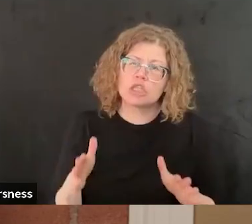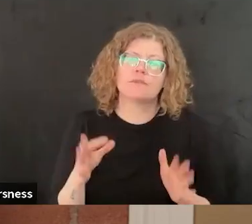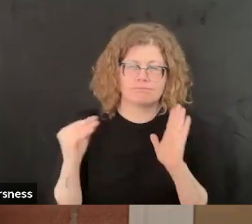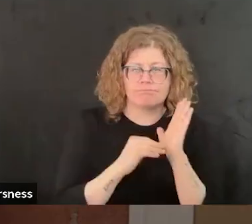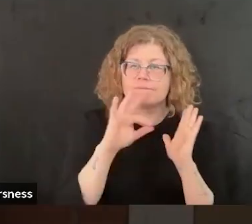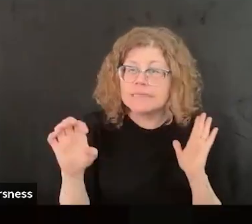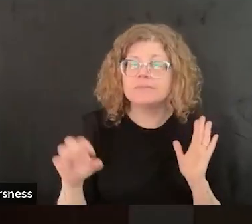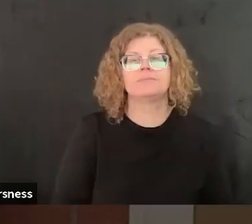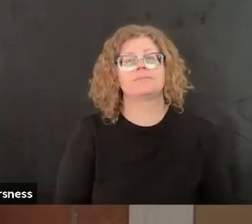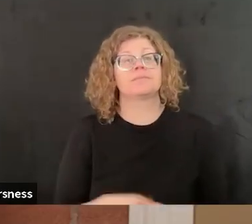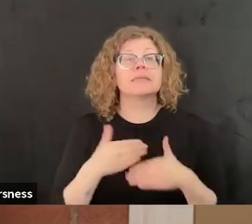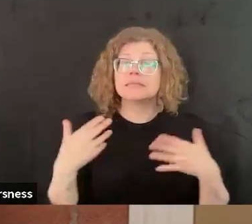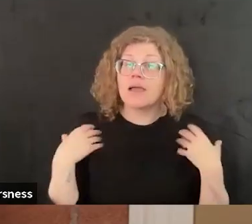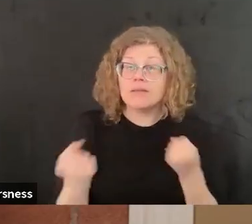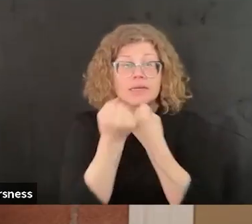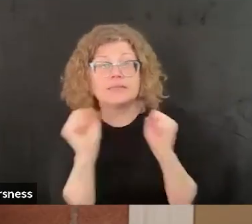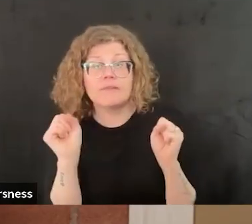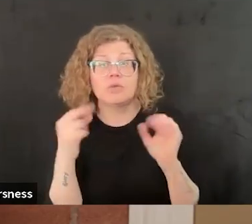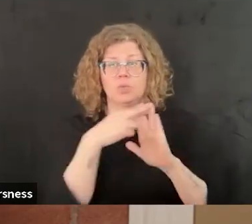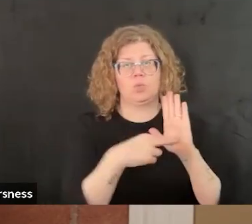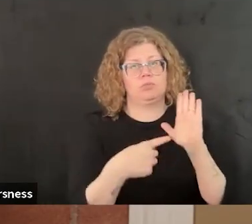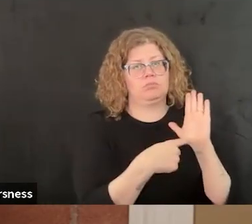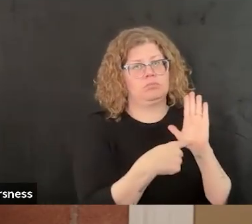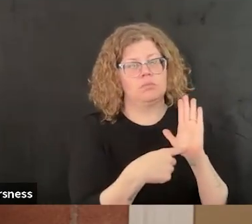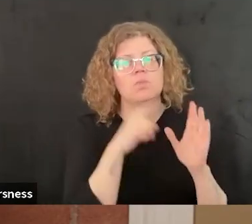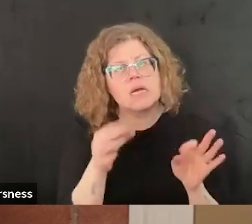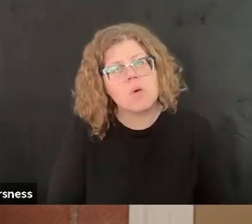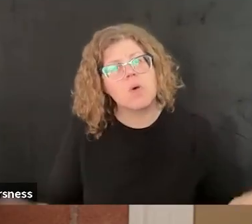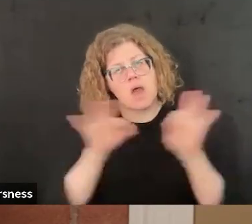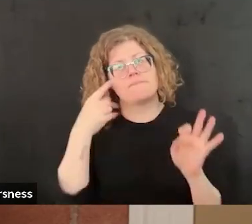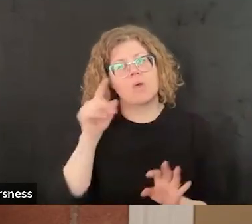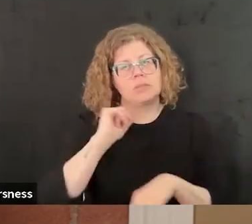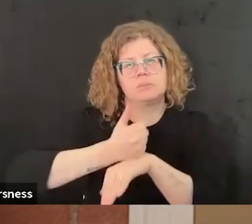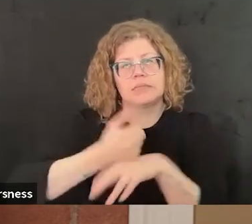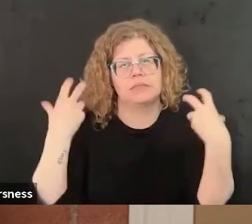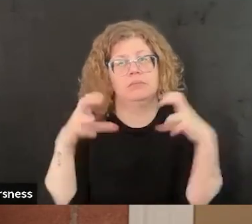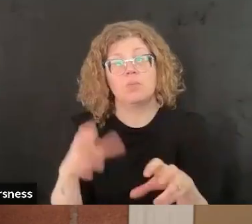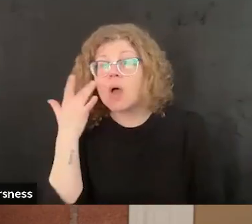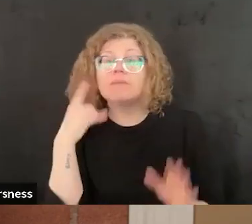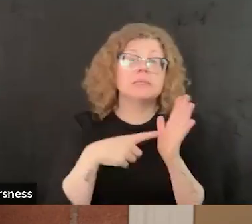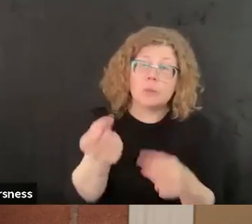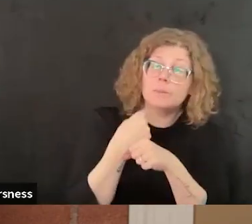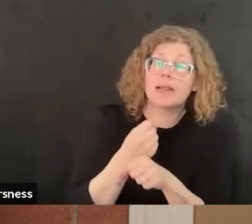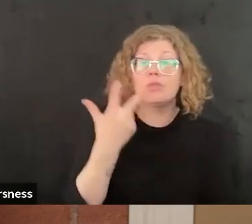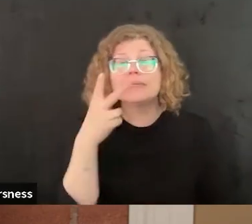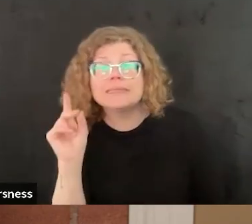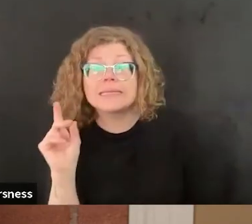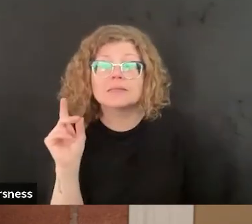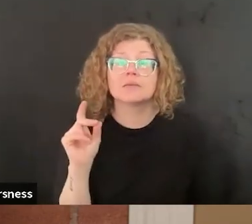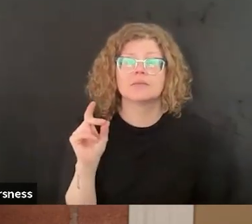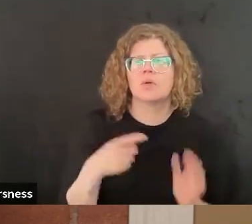your budget up front. Health and safety protocols are an important part of an installation, particularly if you're doing a